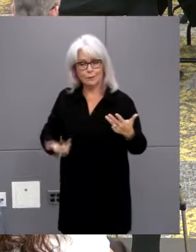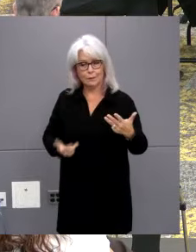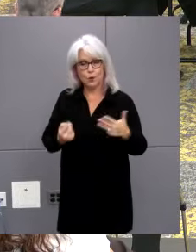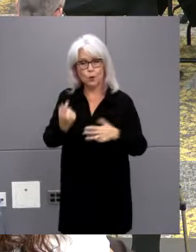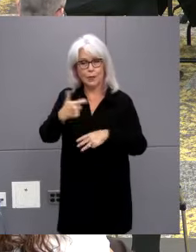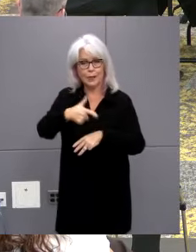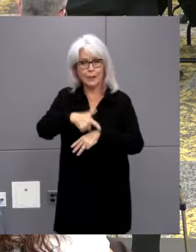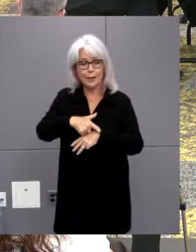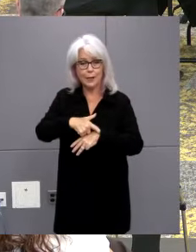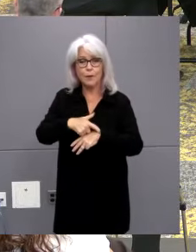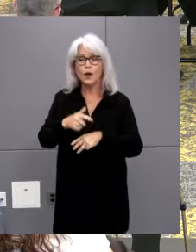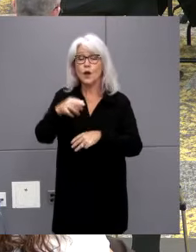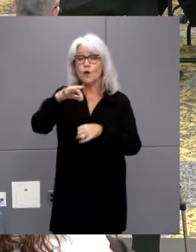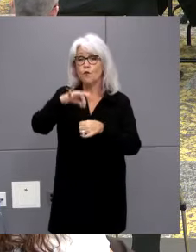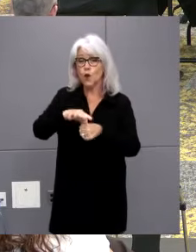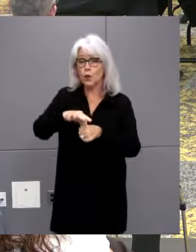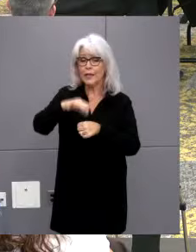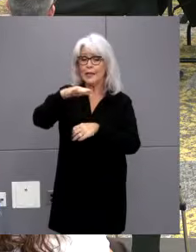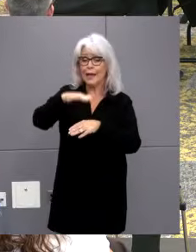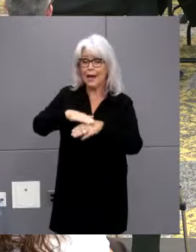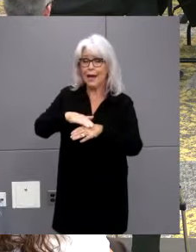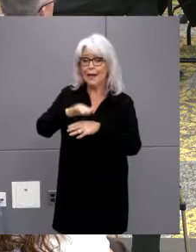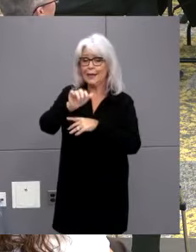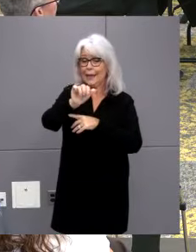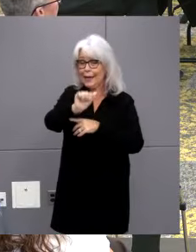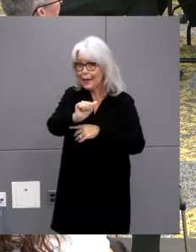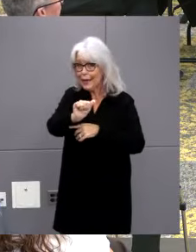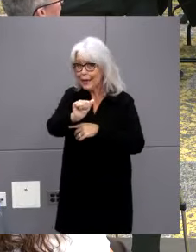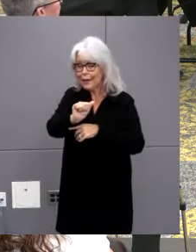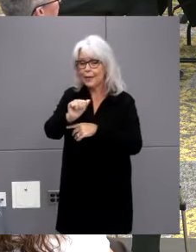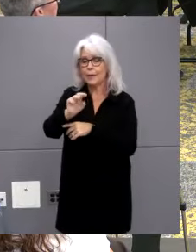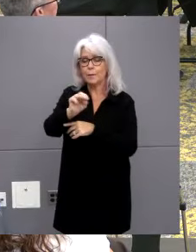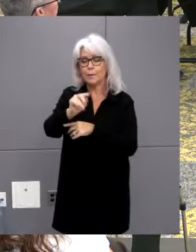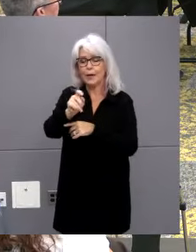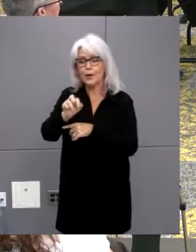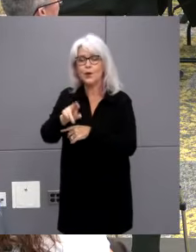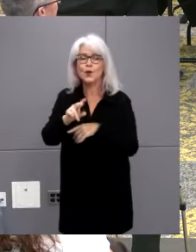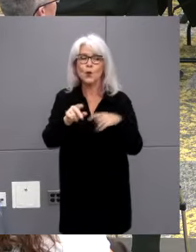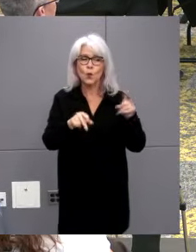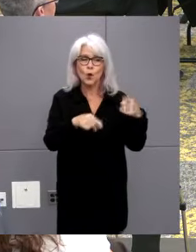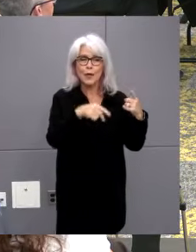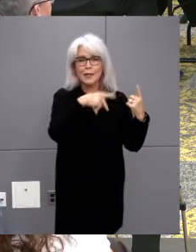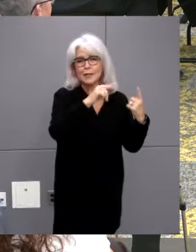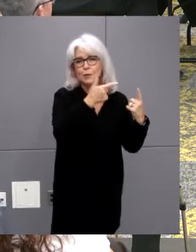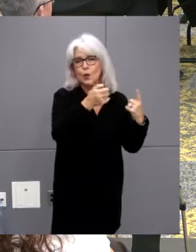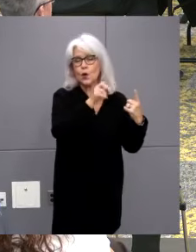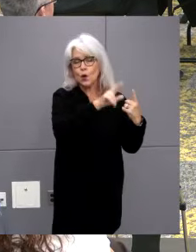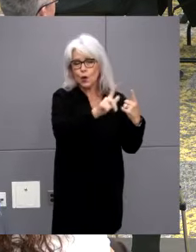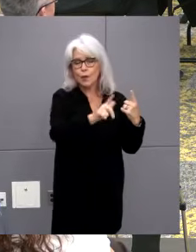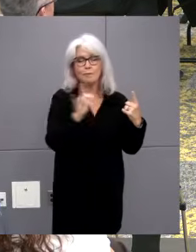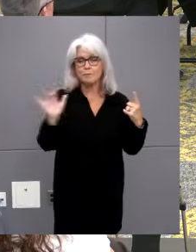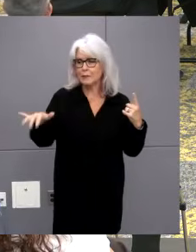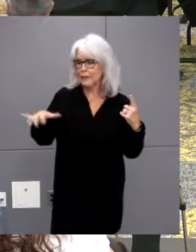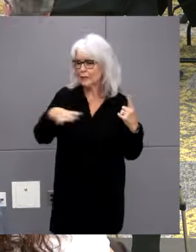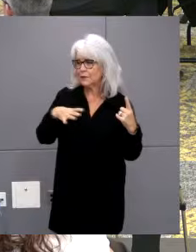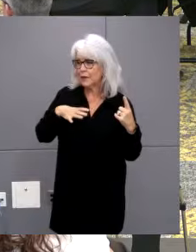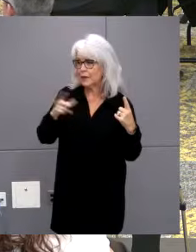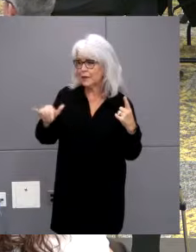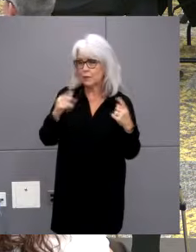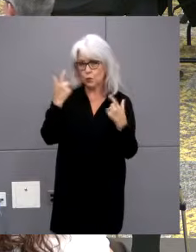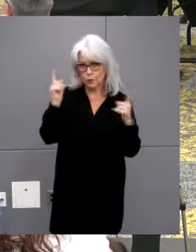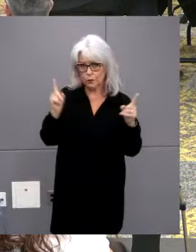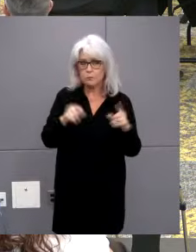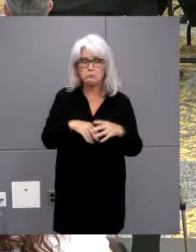a matter. That, I mean, we're saying the same thing, it's just that one is plural, and that's fine. That does the job.